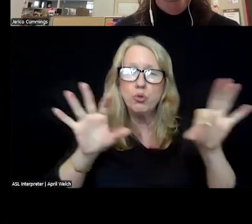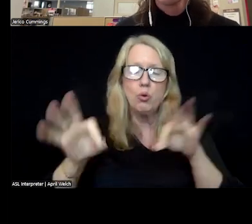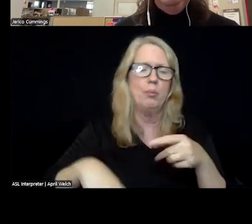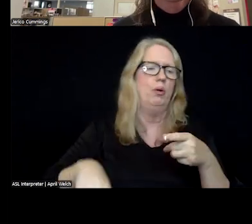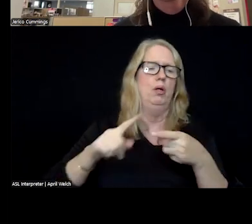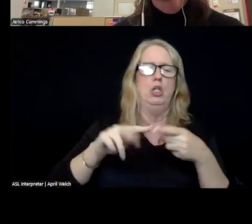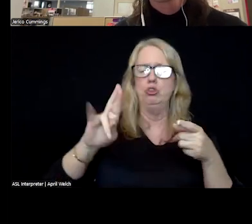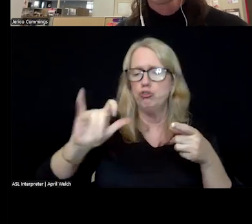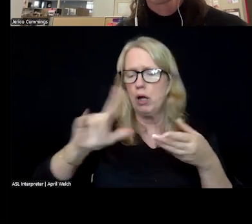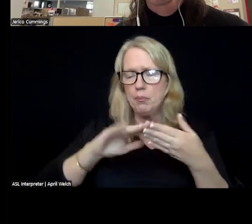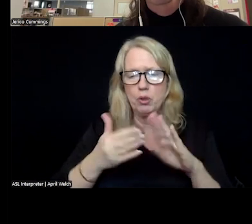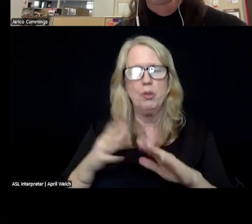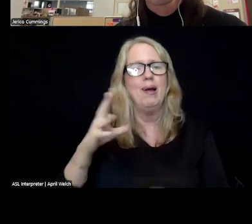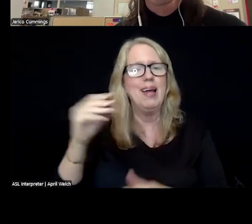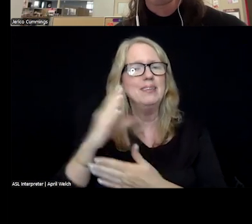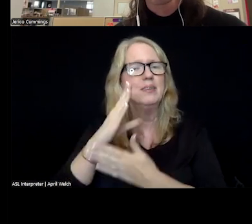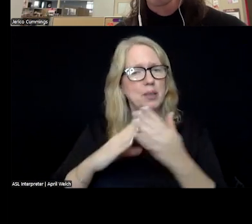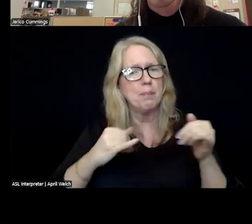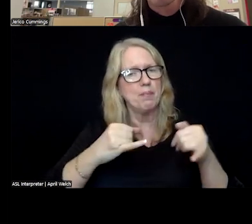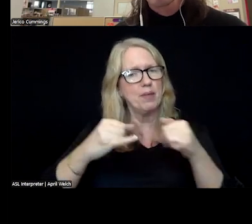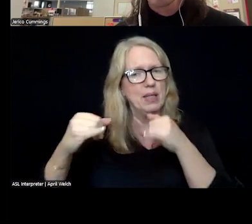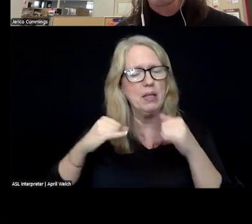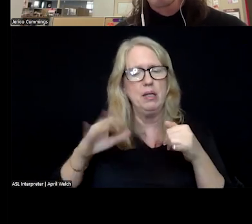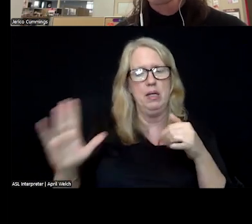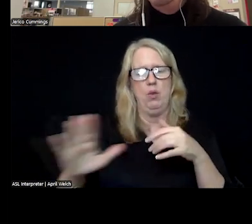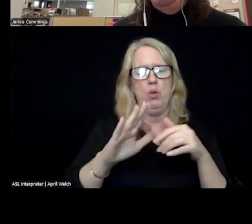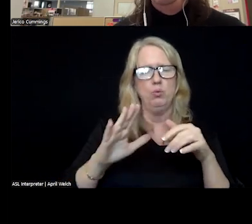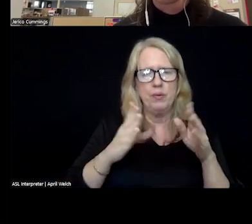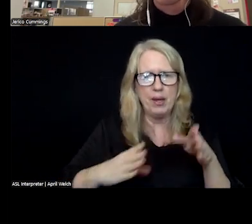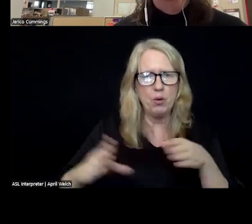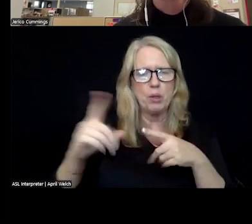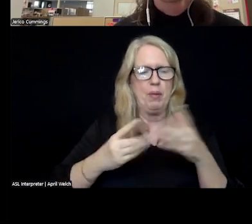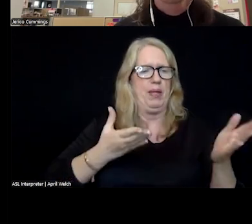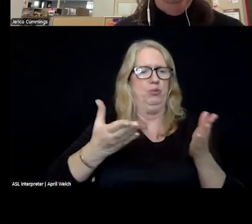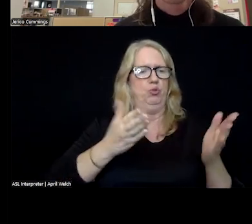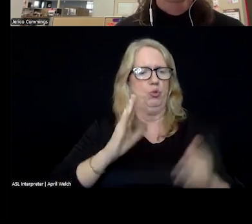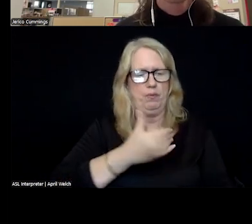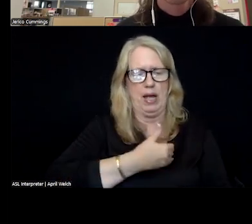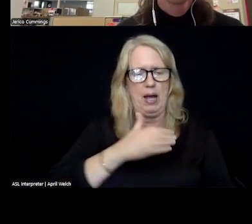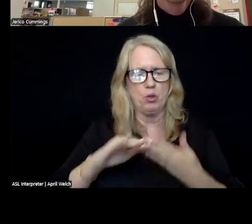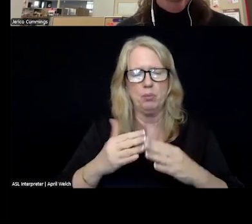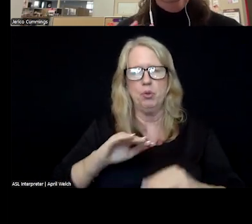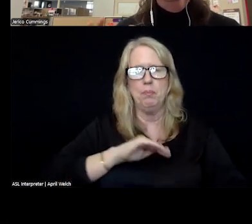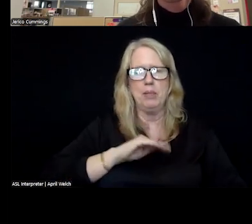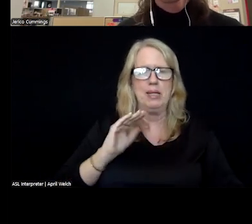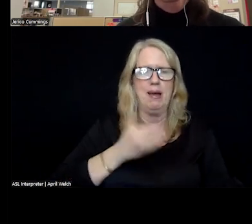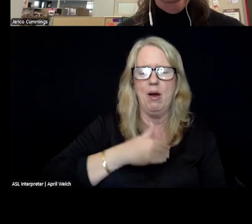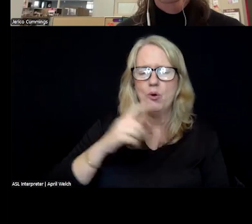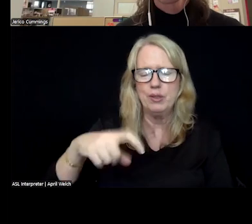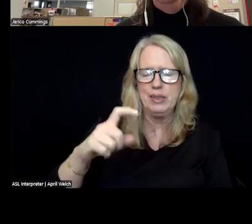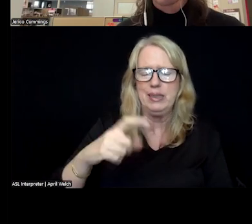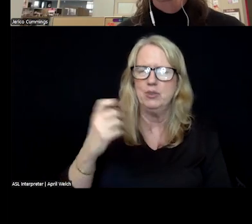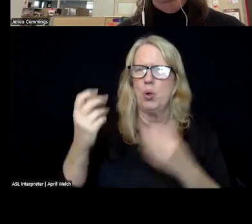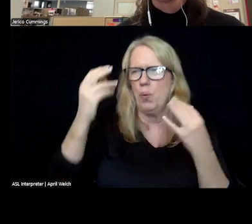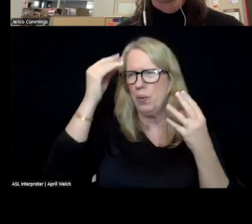communities, and even some of the individuals and tribal organizations that serve our communities and meet our needs. So thinking through this